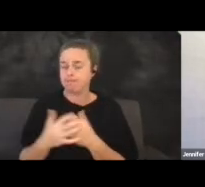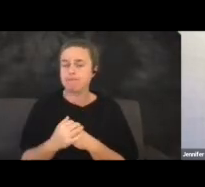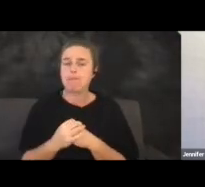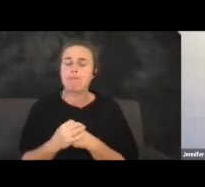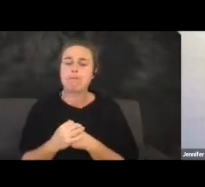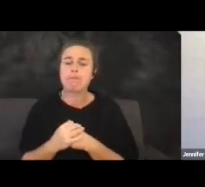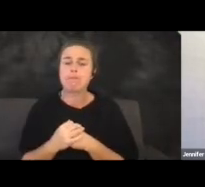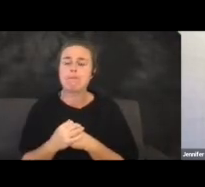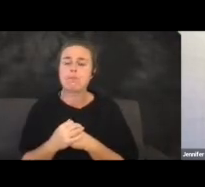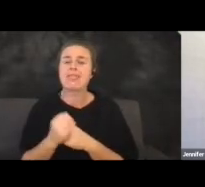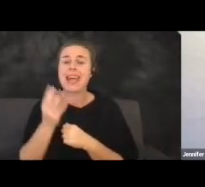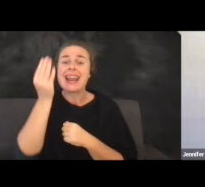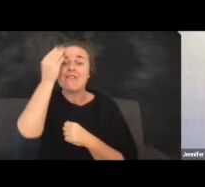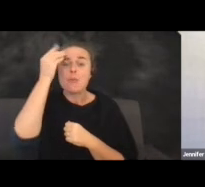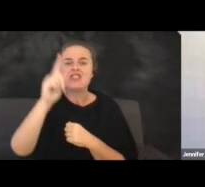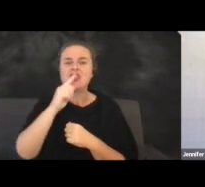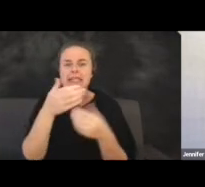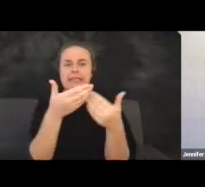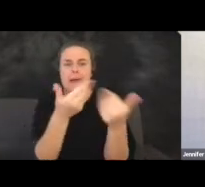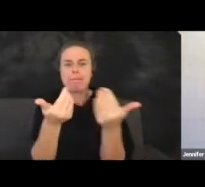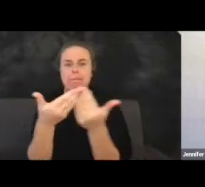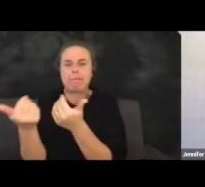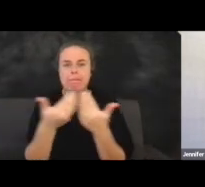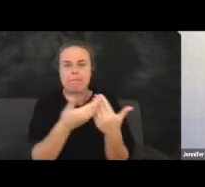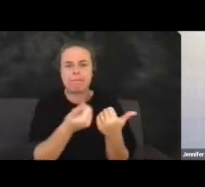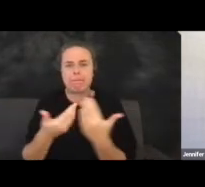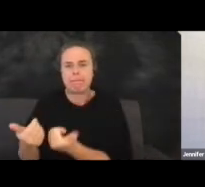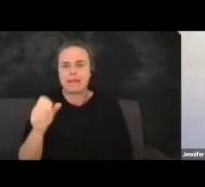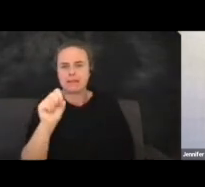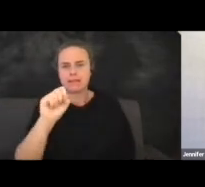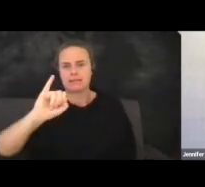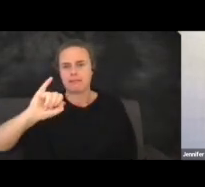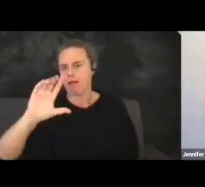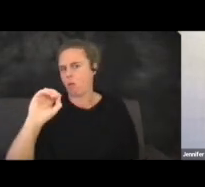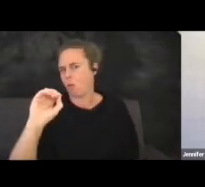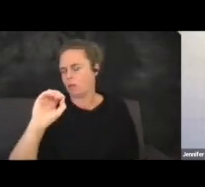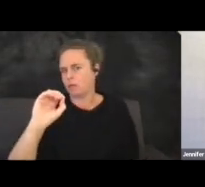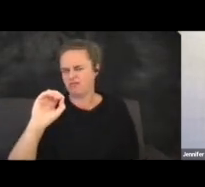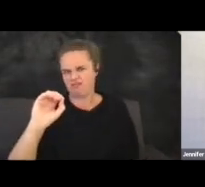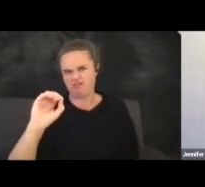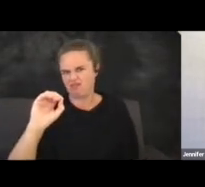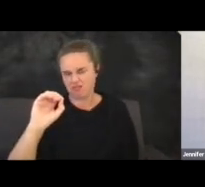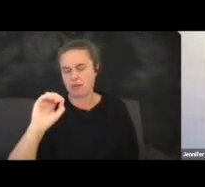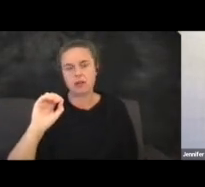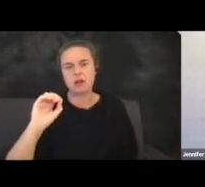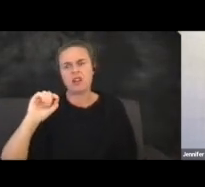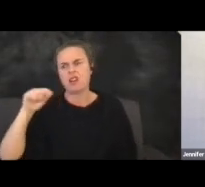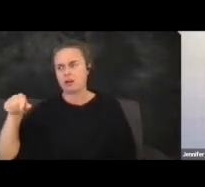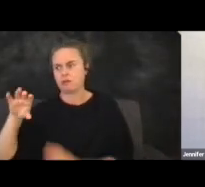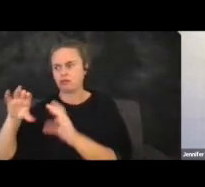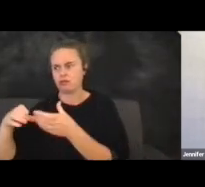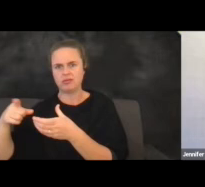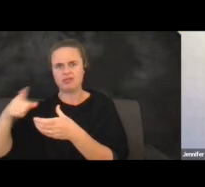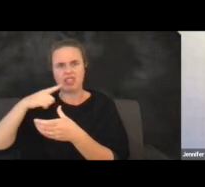the silos of information and people just not knowing what another